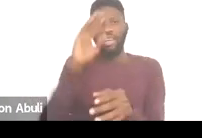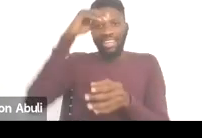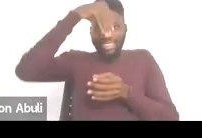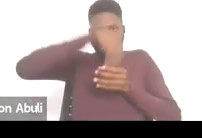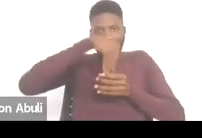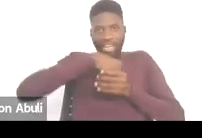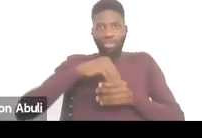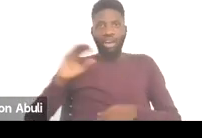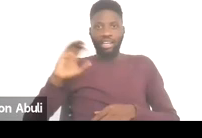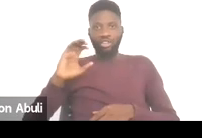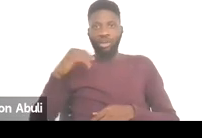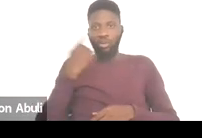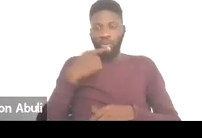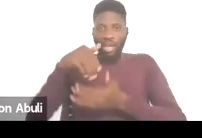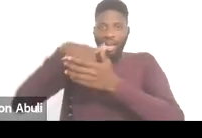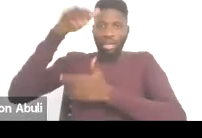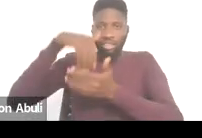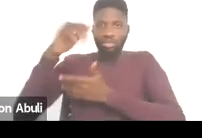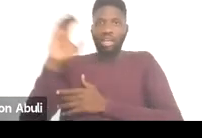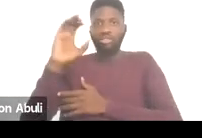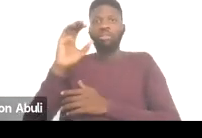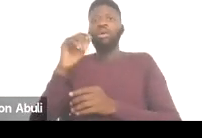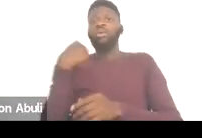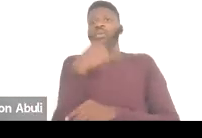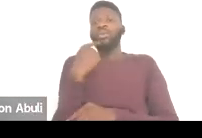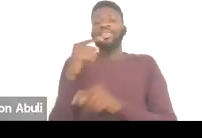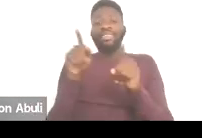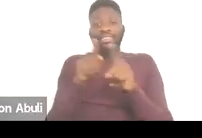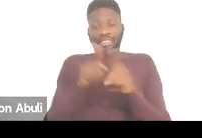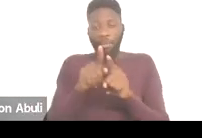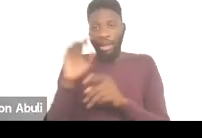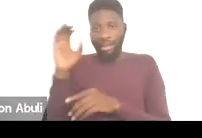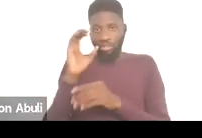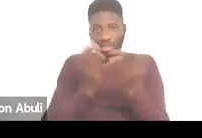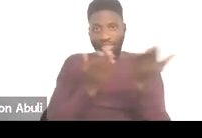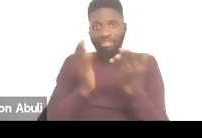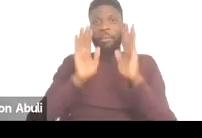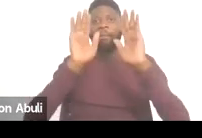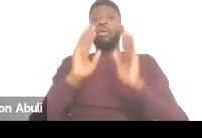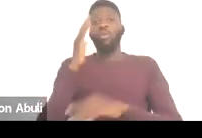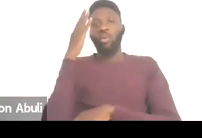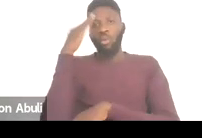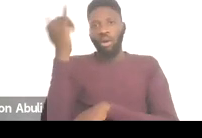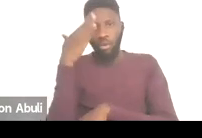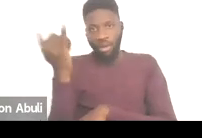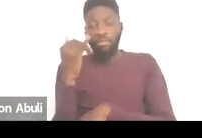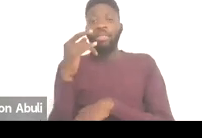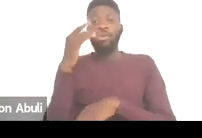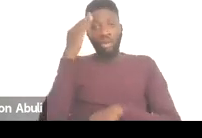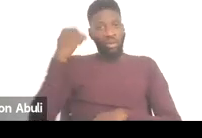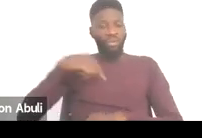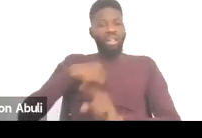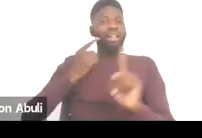your external customers. And how is this customer service important? Because at the end of the day, we are all looking